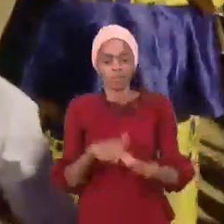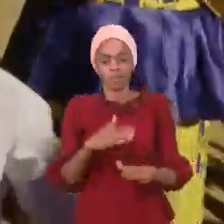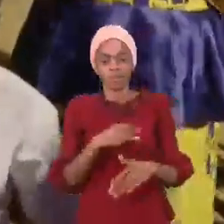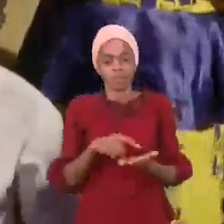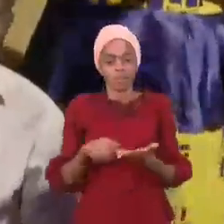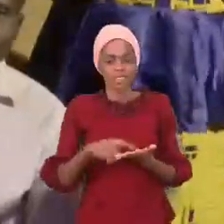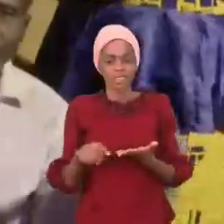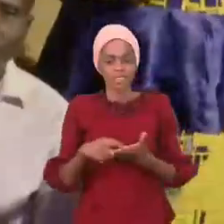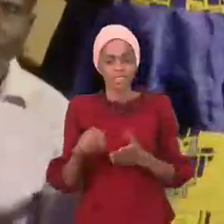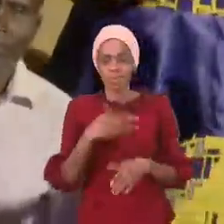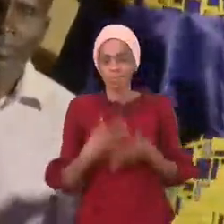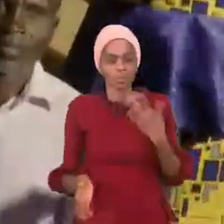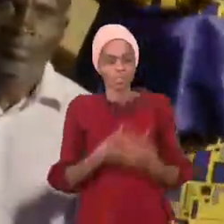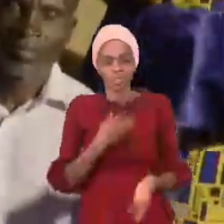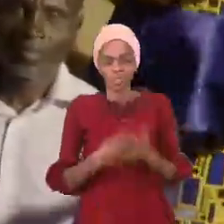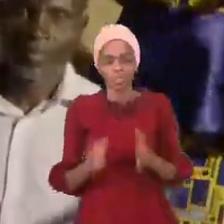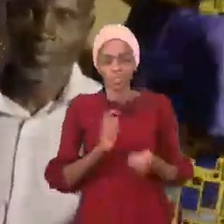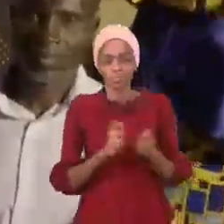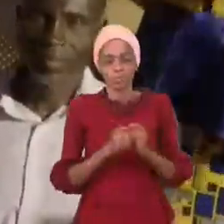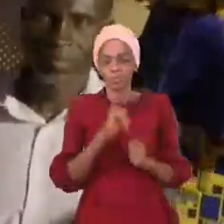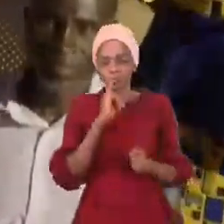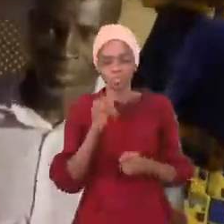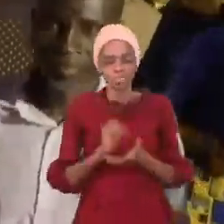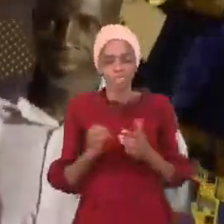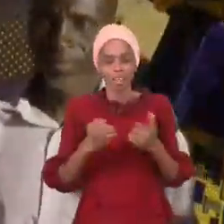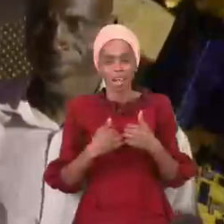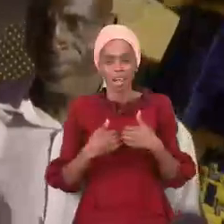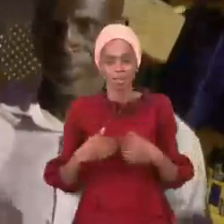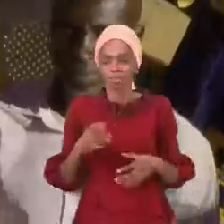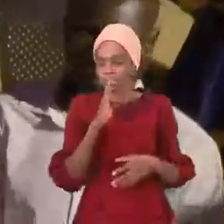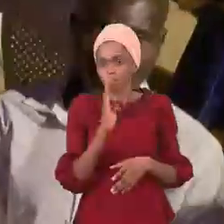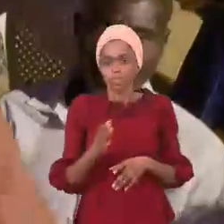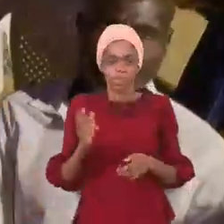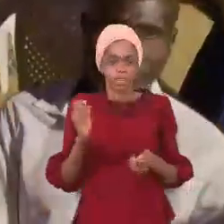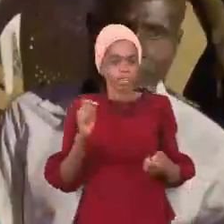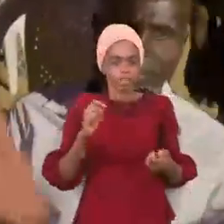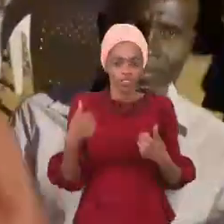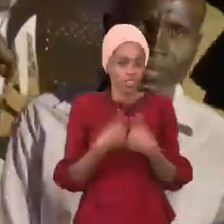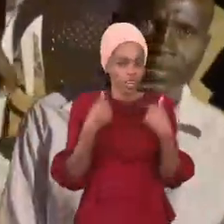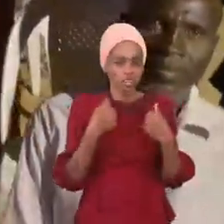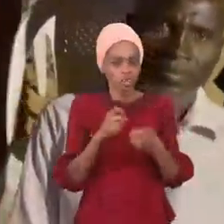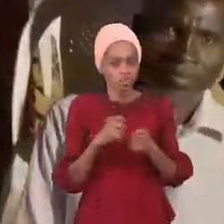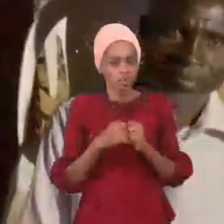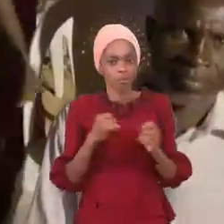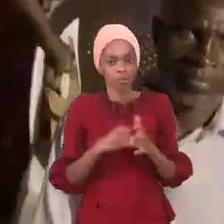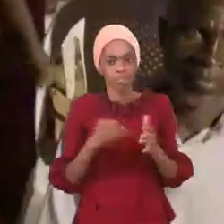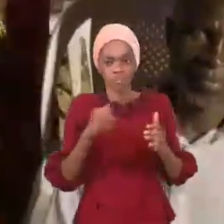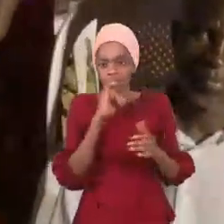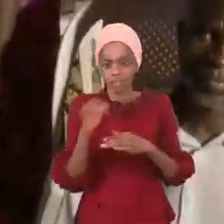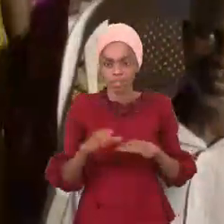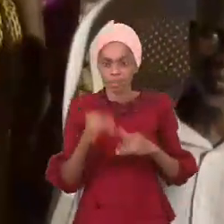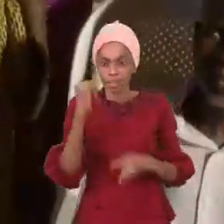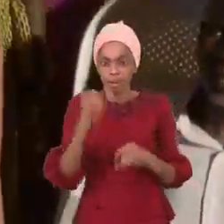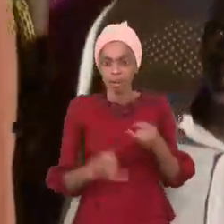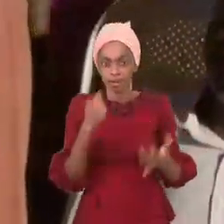up whatever it is that had been the challenge or the problem. It is done. The final